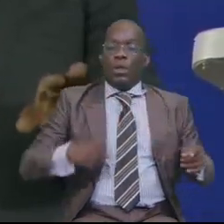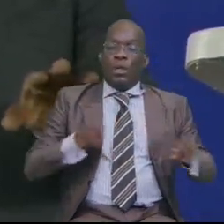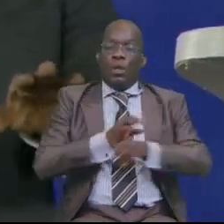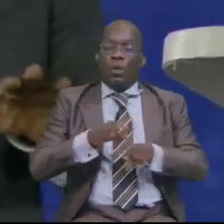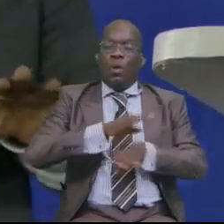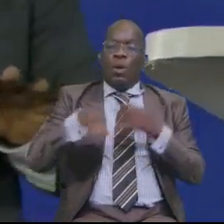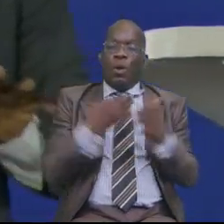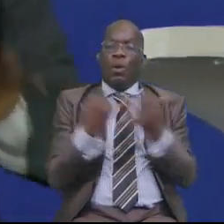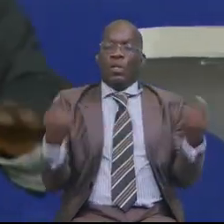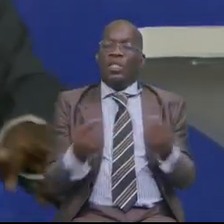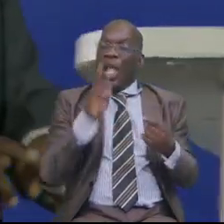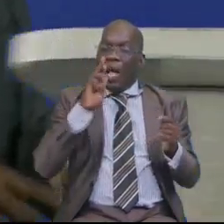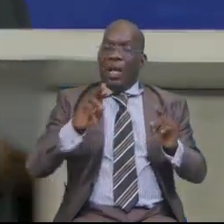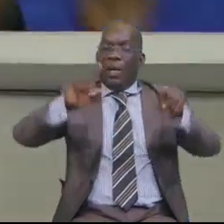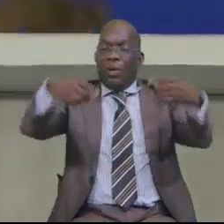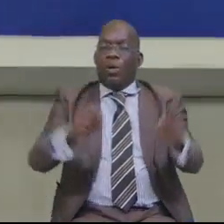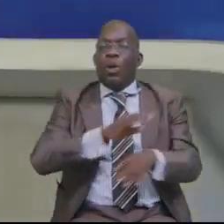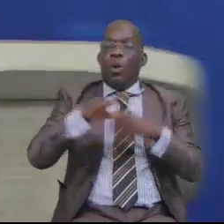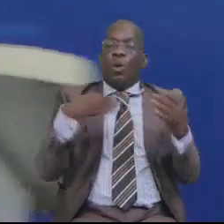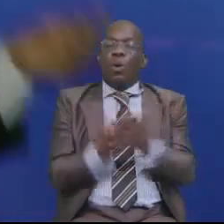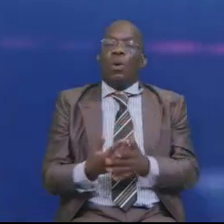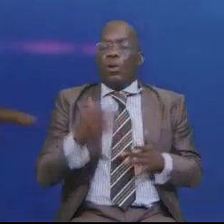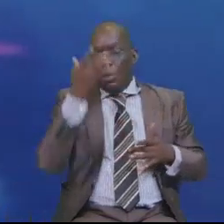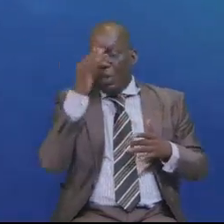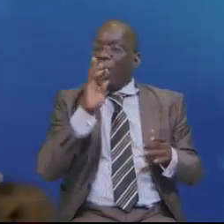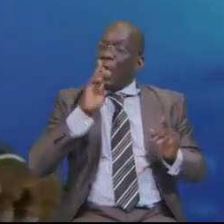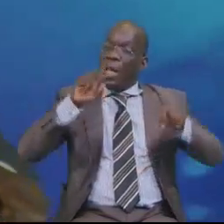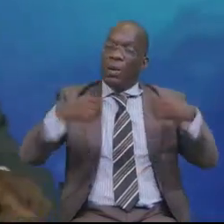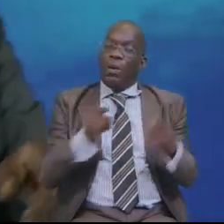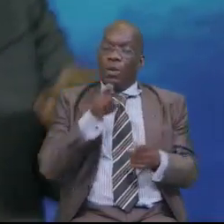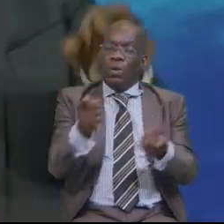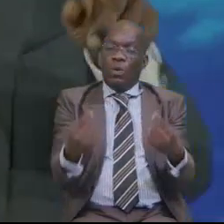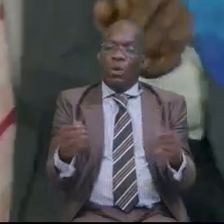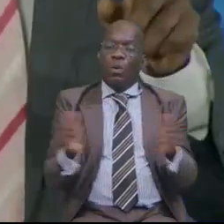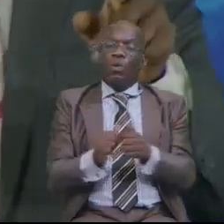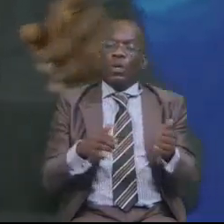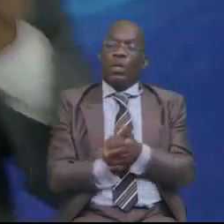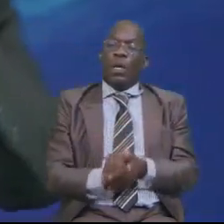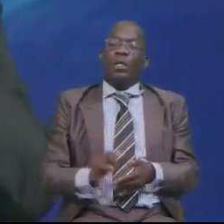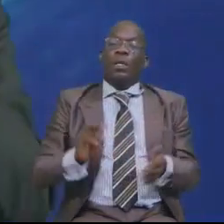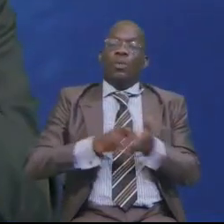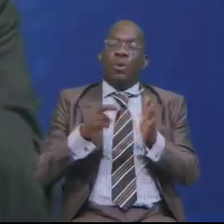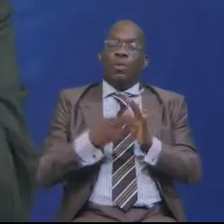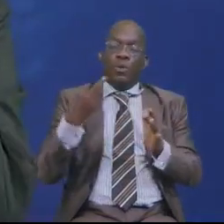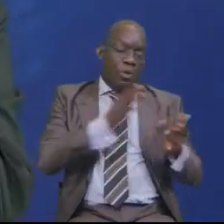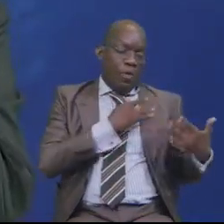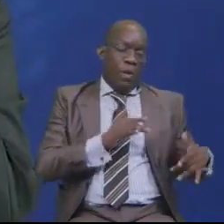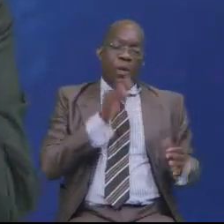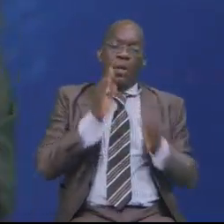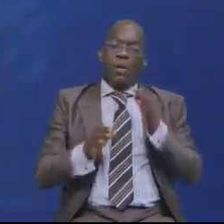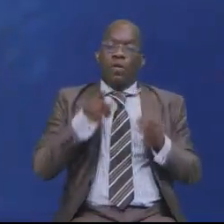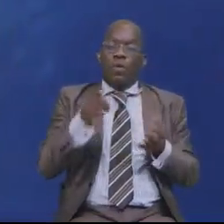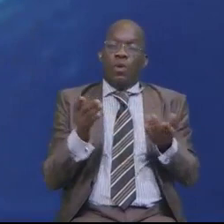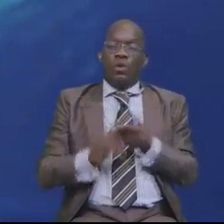all infirmity is gone, and you come with that purpose of mind. If you're going to abide, if you're going